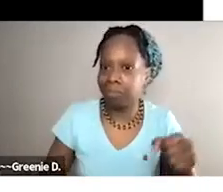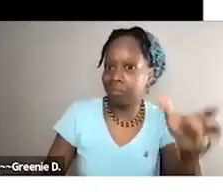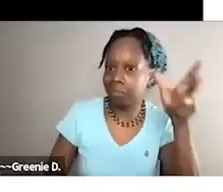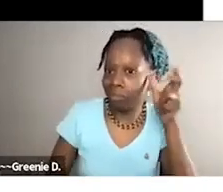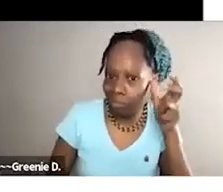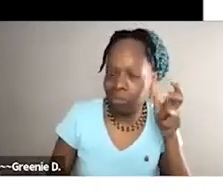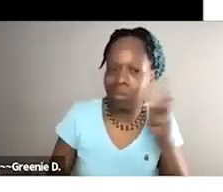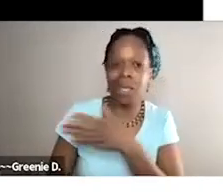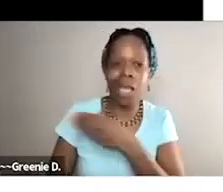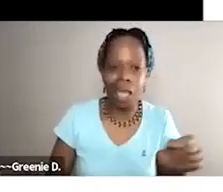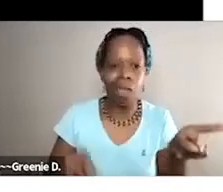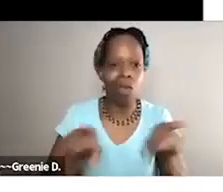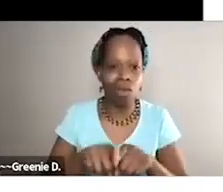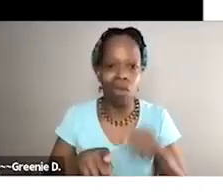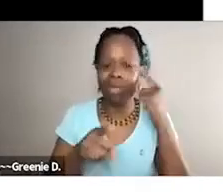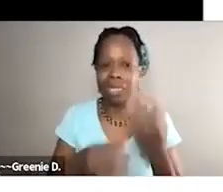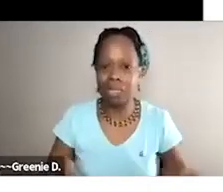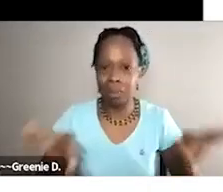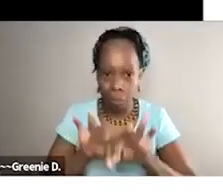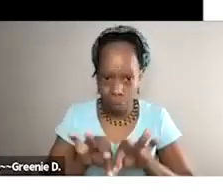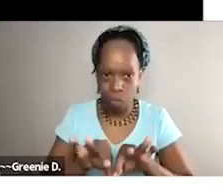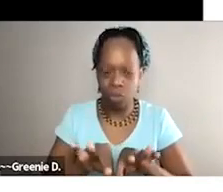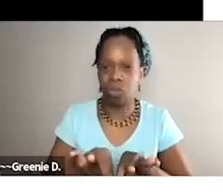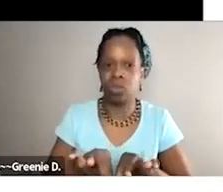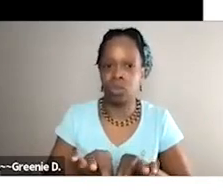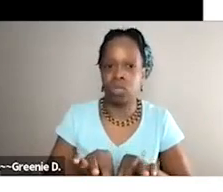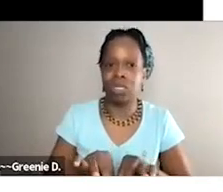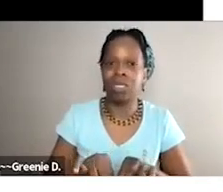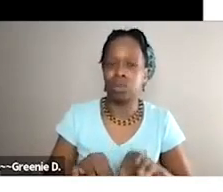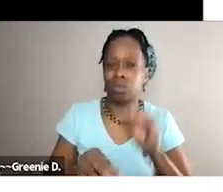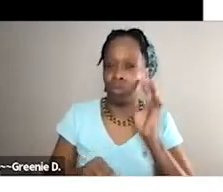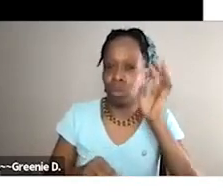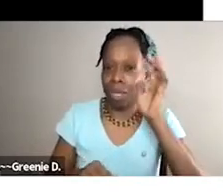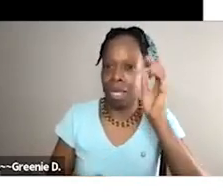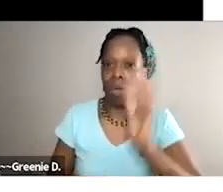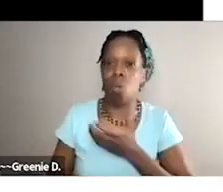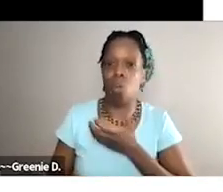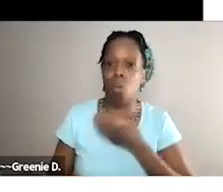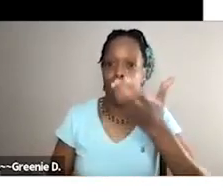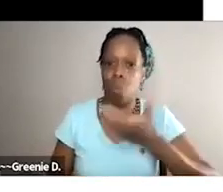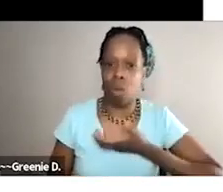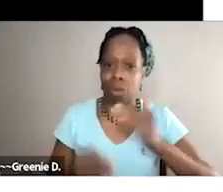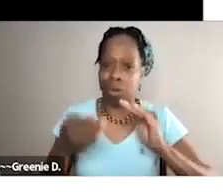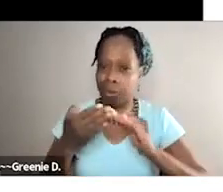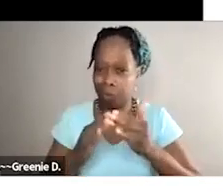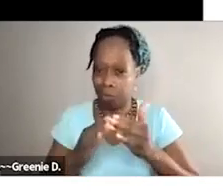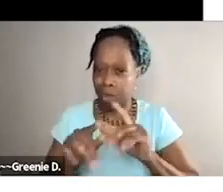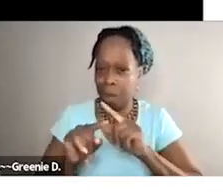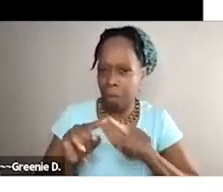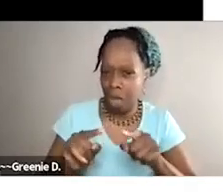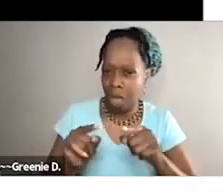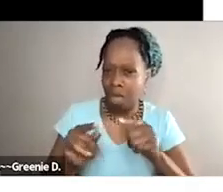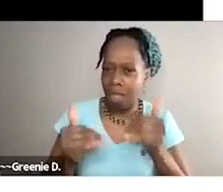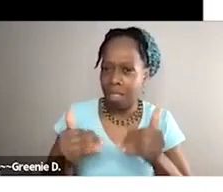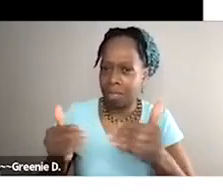of this conversation. So what a welcoming community is not, you know, some of these are pretty self-explanatory.